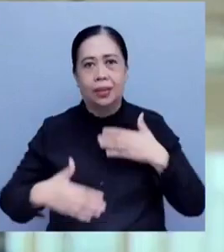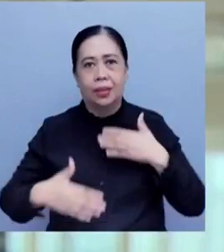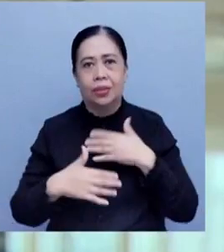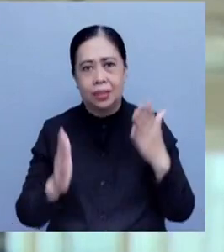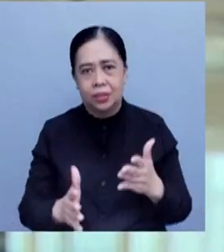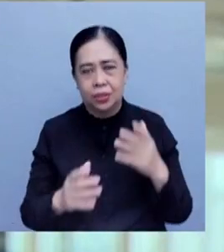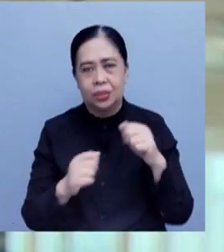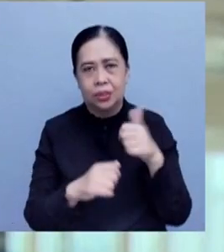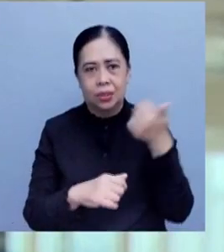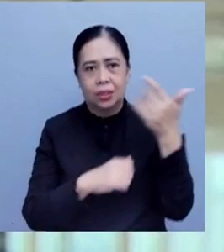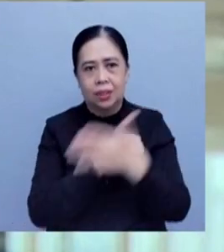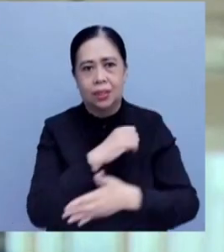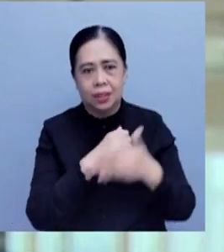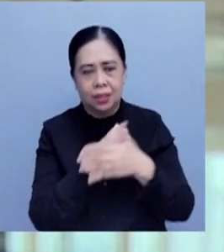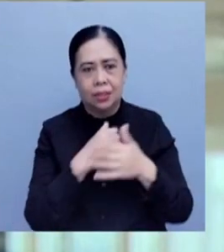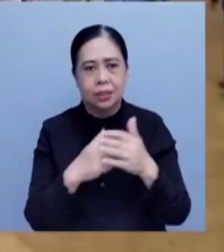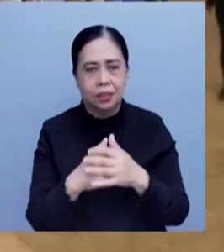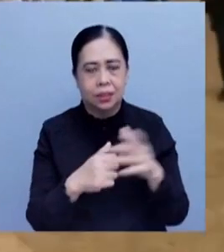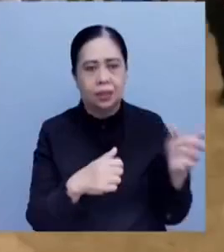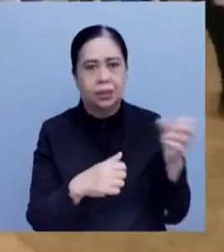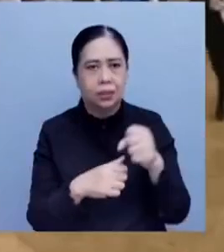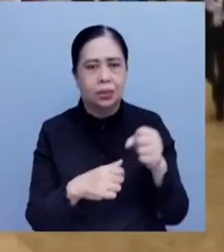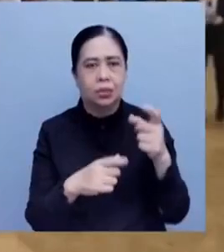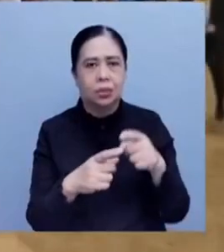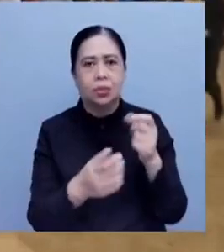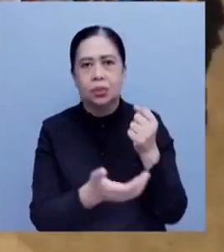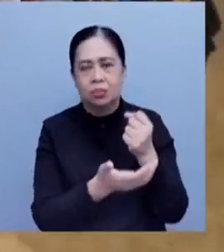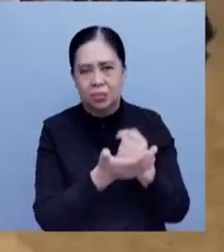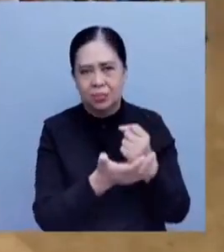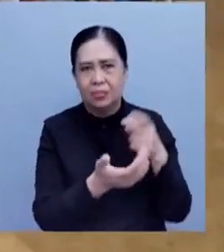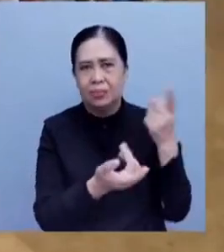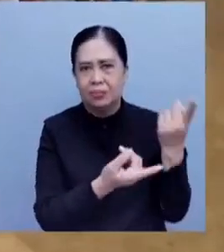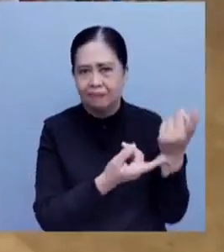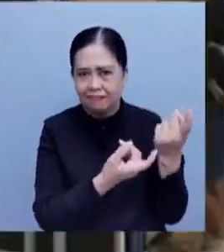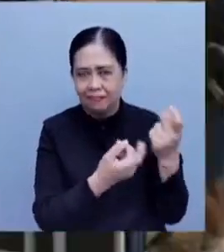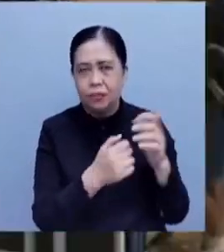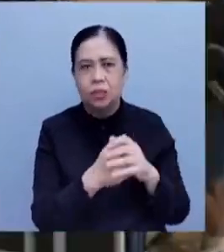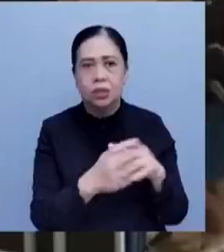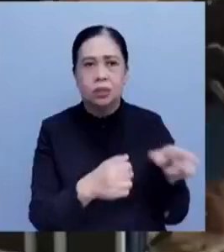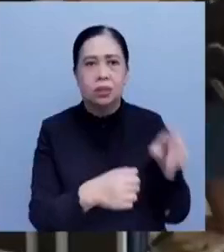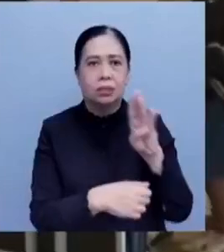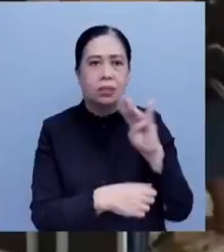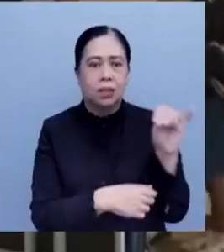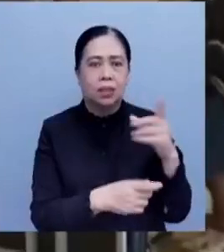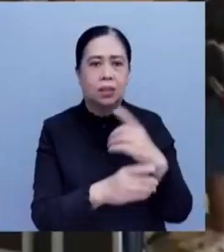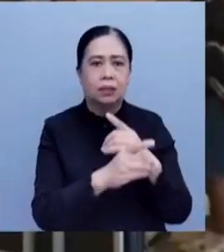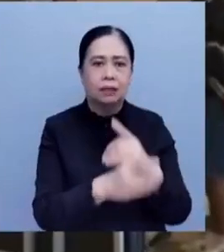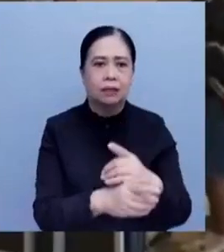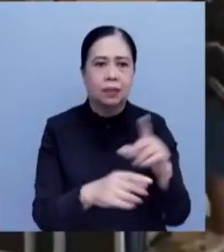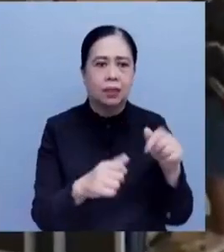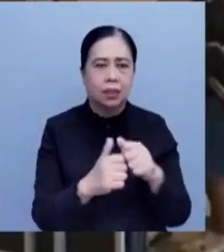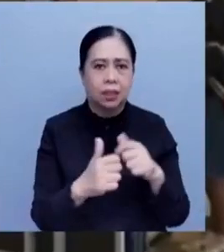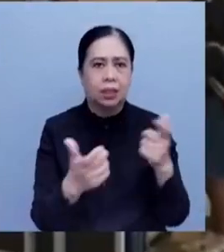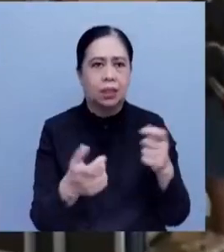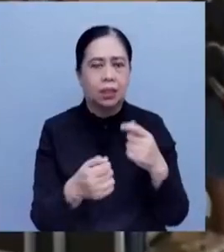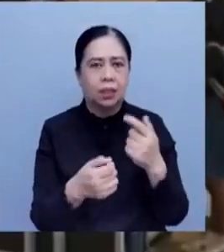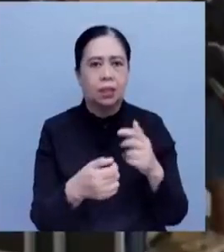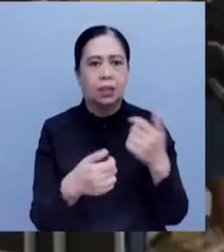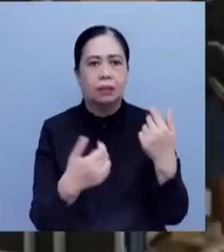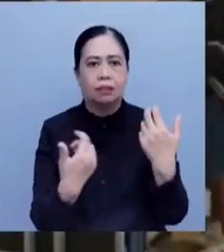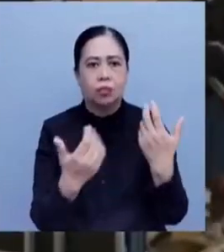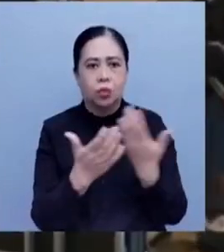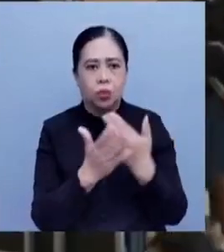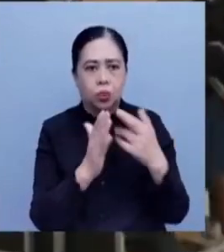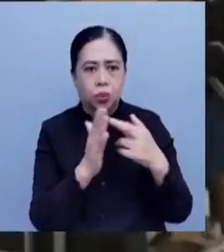ring were detained and forced into prostitution. Meanwhile, the Immigration Bureau defending the revised departure rules for